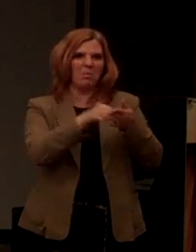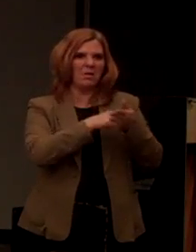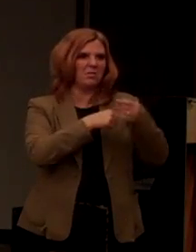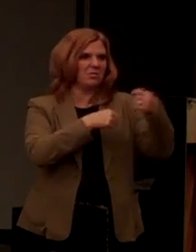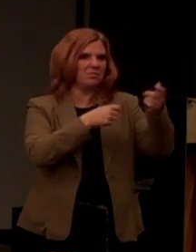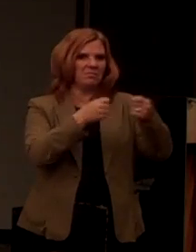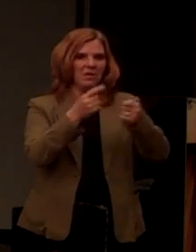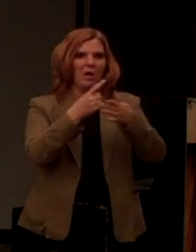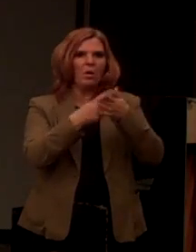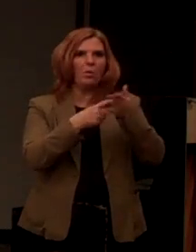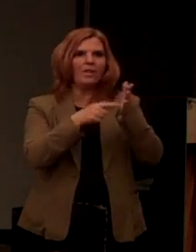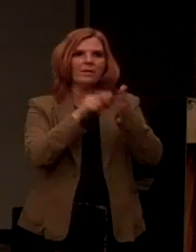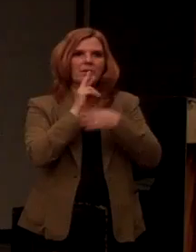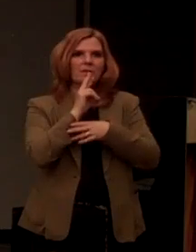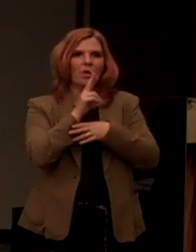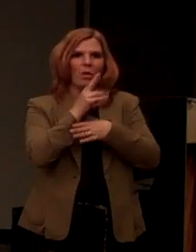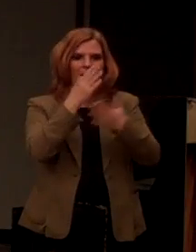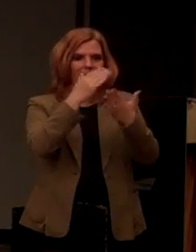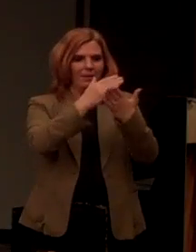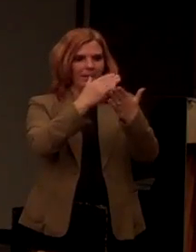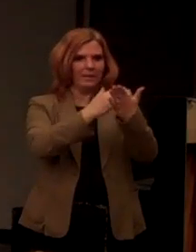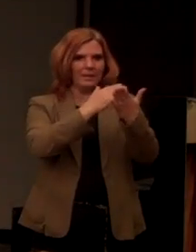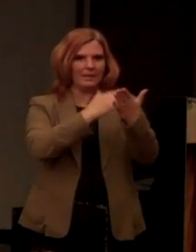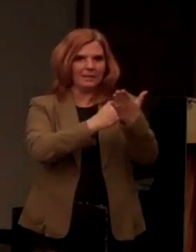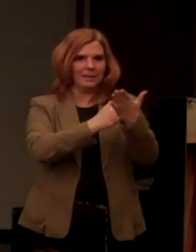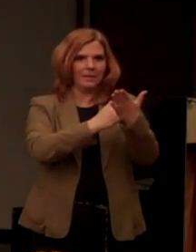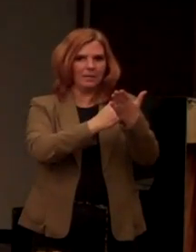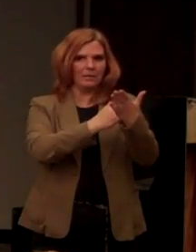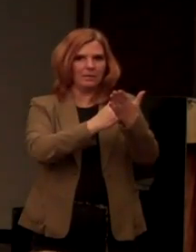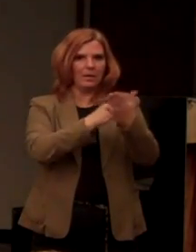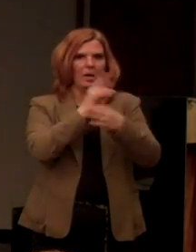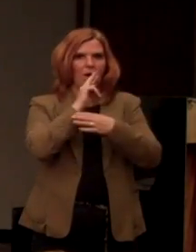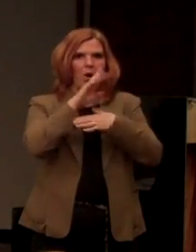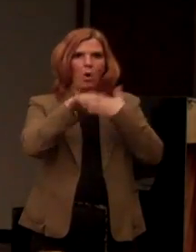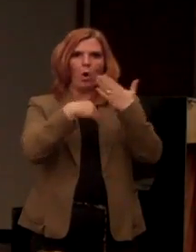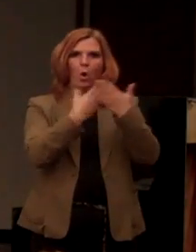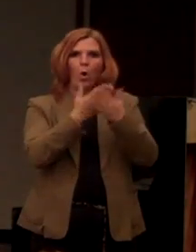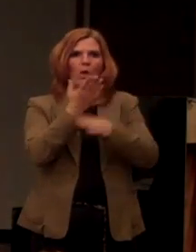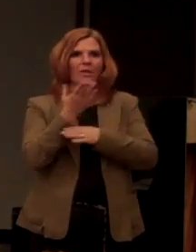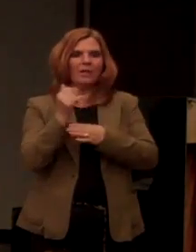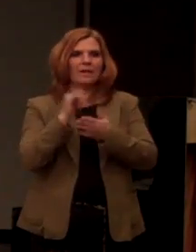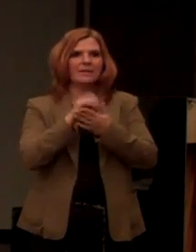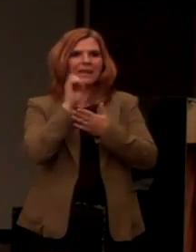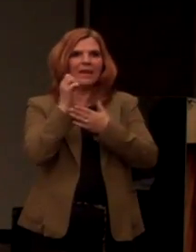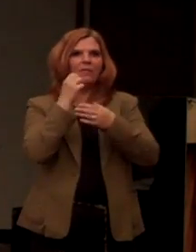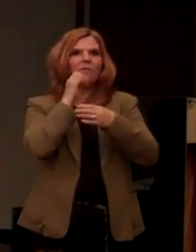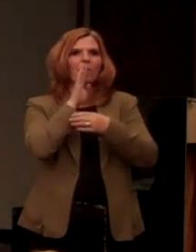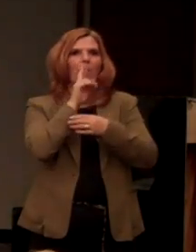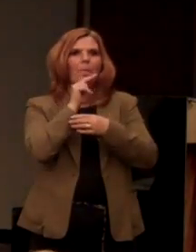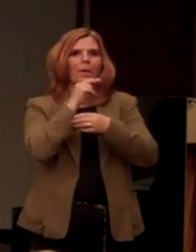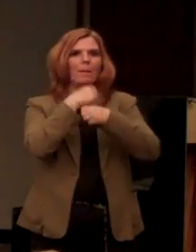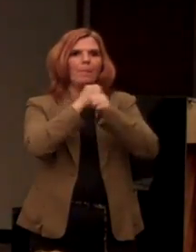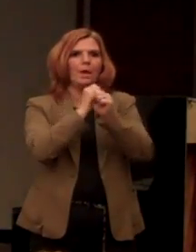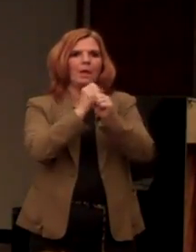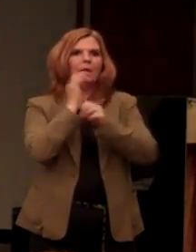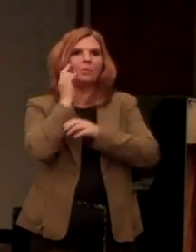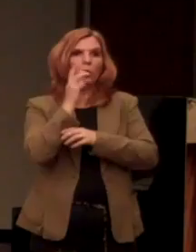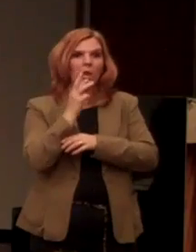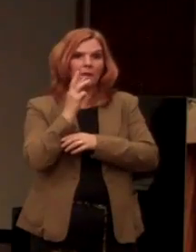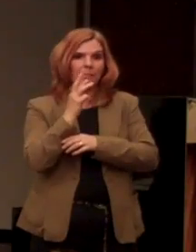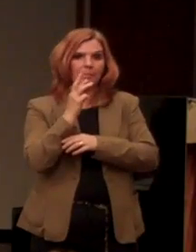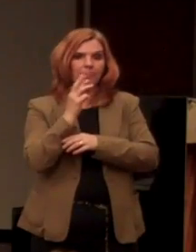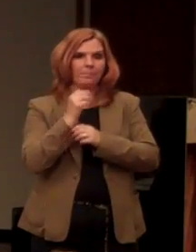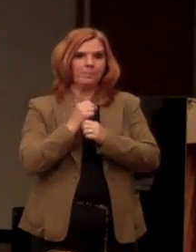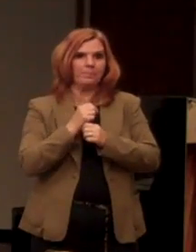random, because what these are, listed single space, are all of the things that have ever been made in Wheeling. Now,